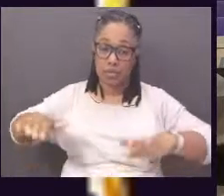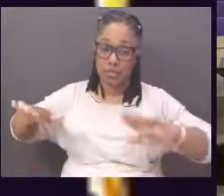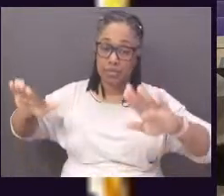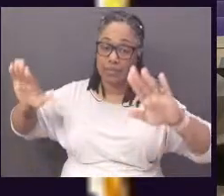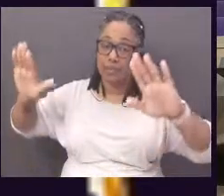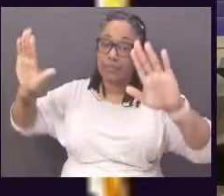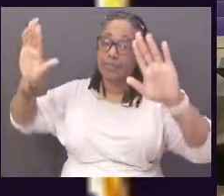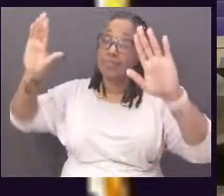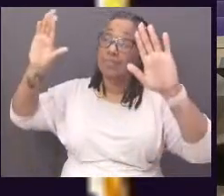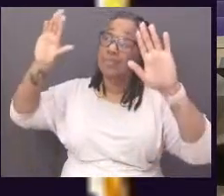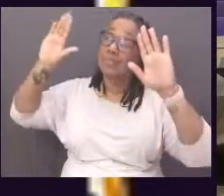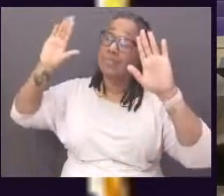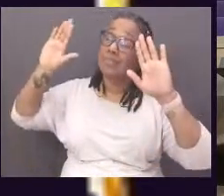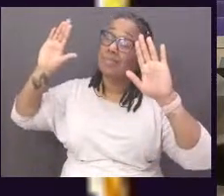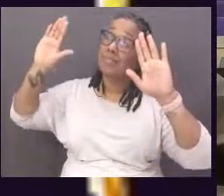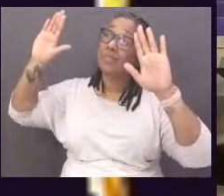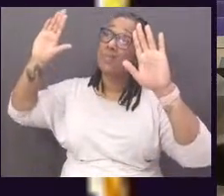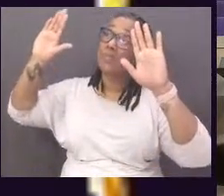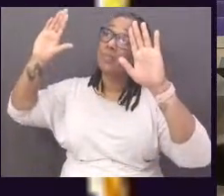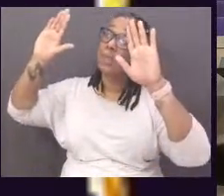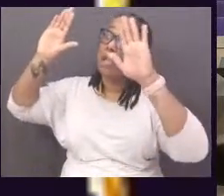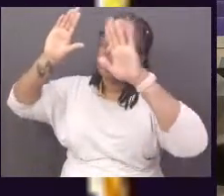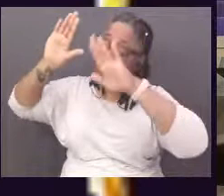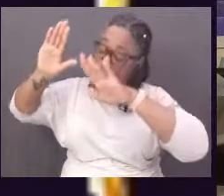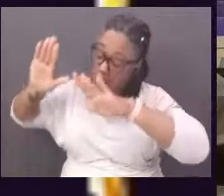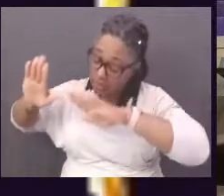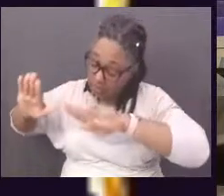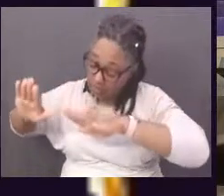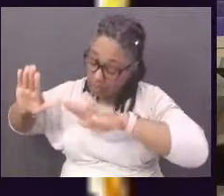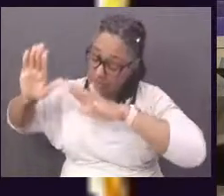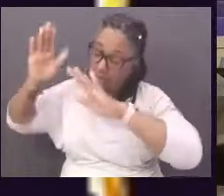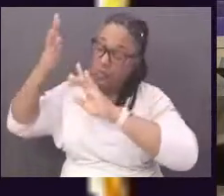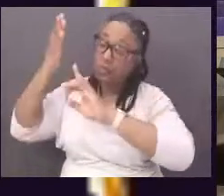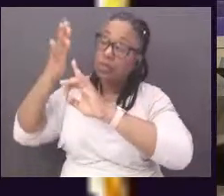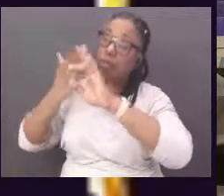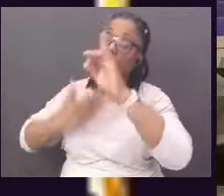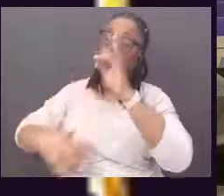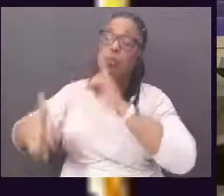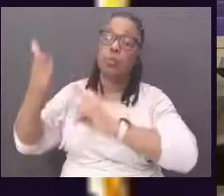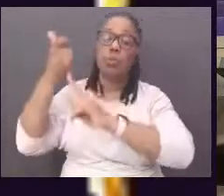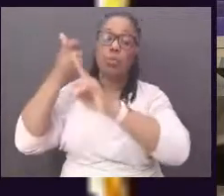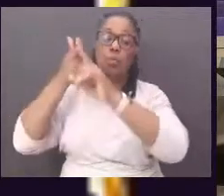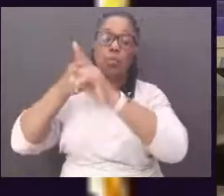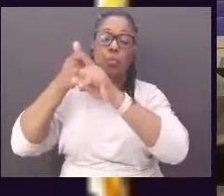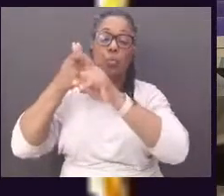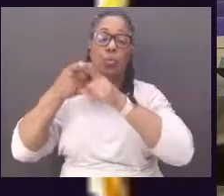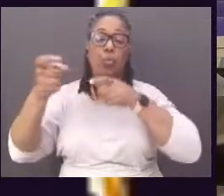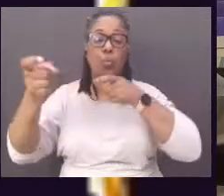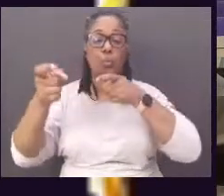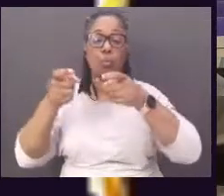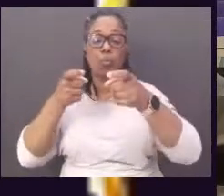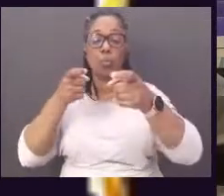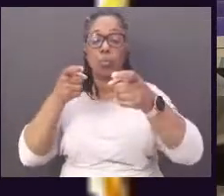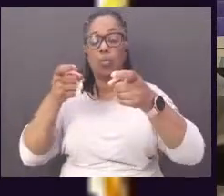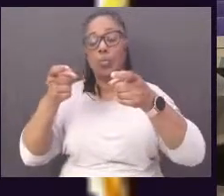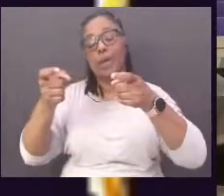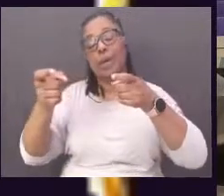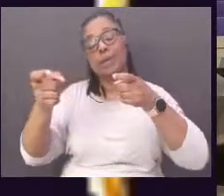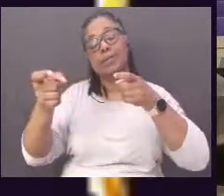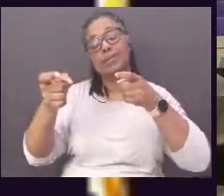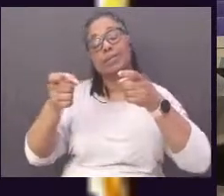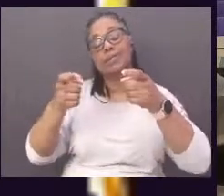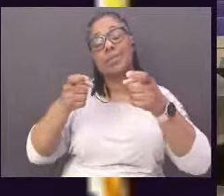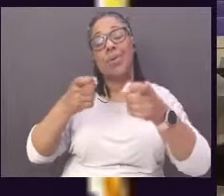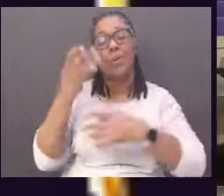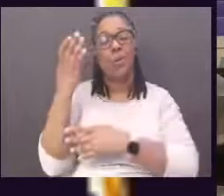adoration unto you. You reign on the throne,